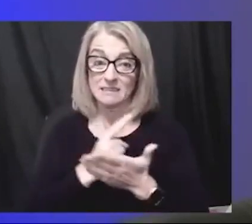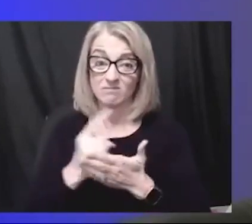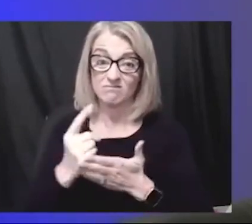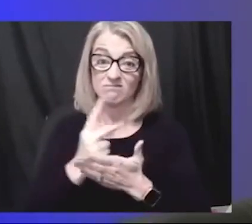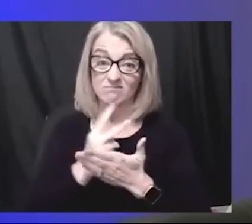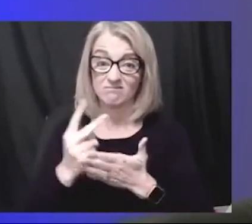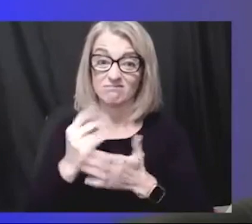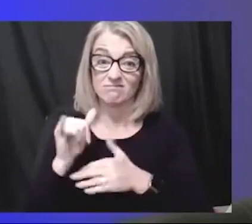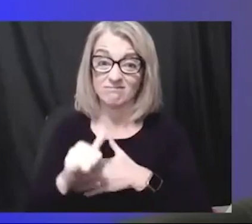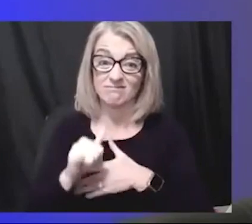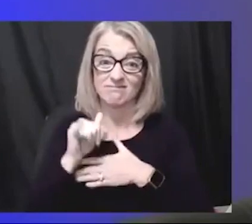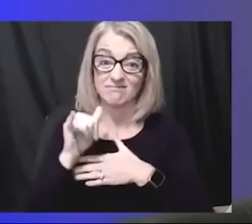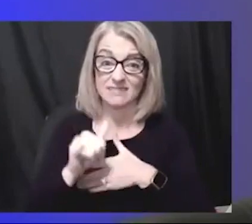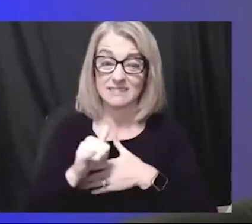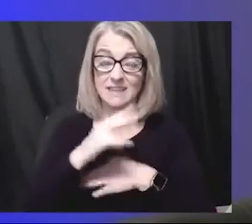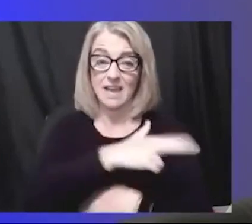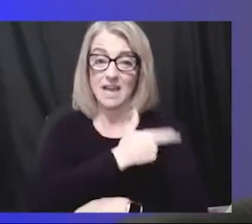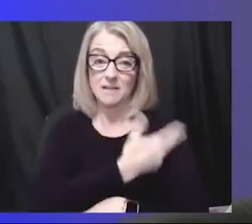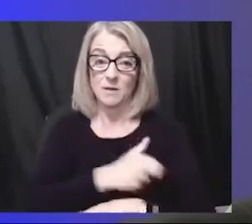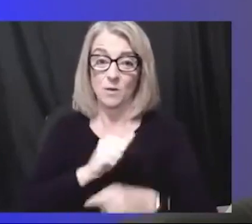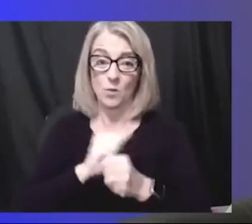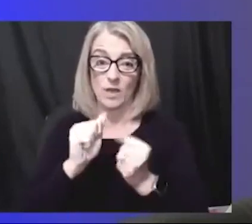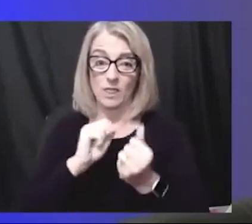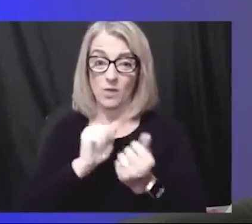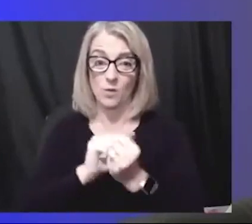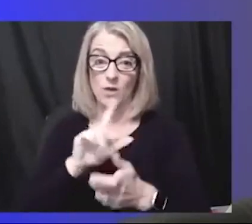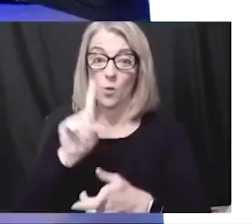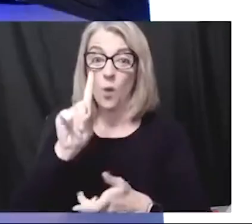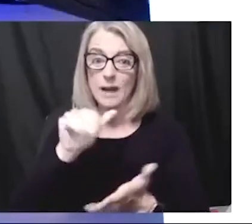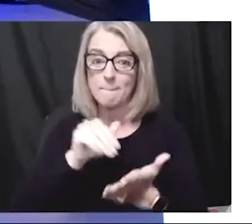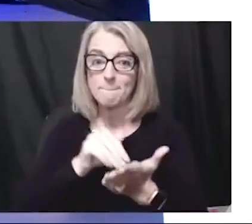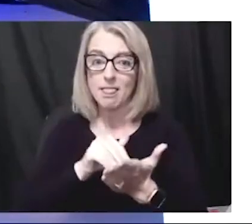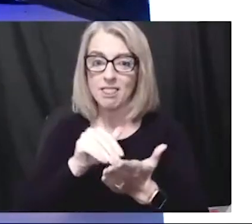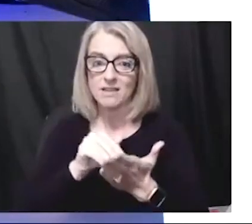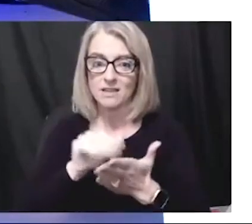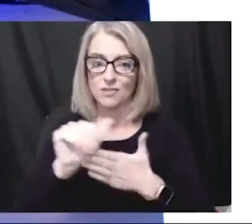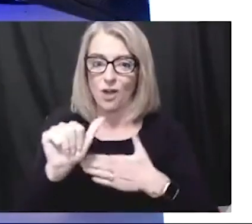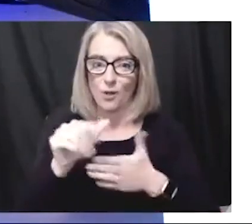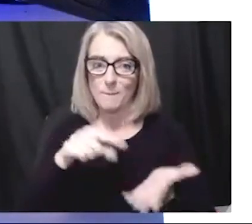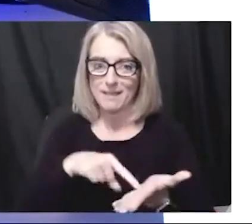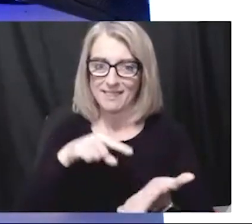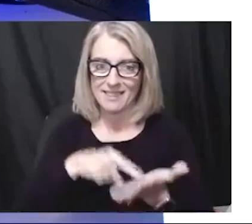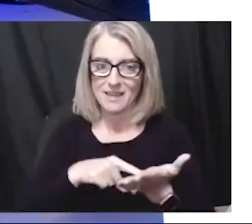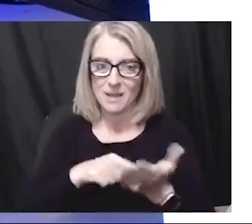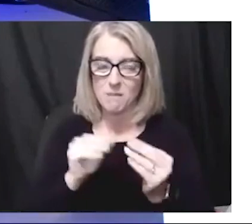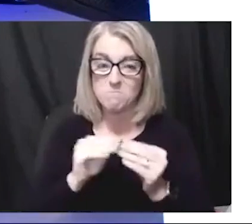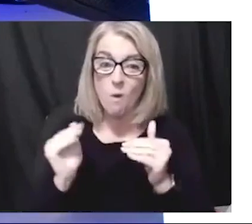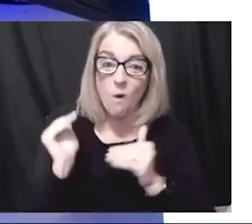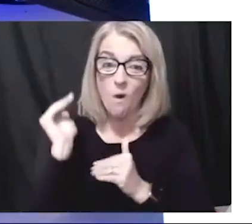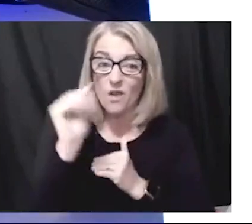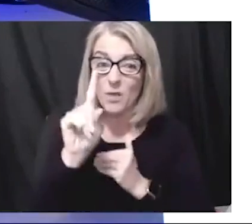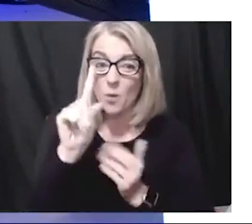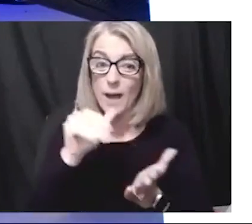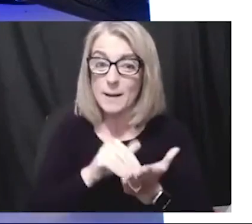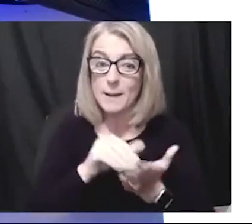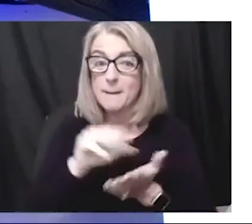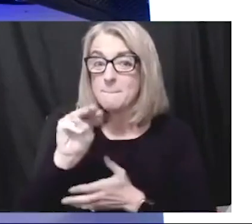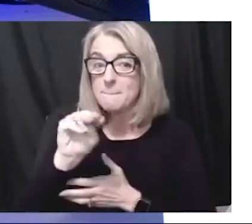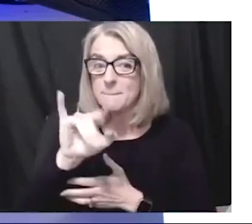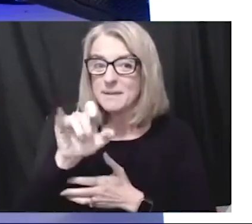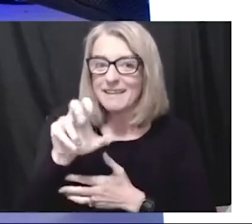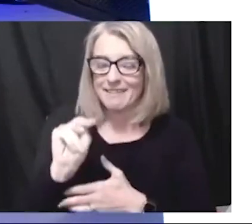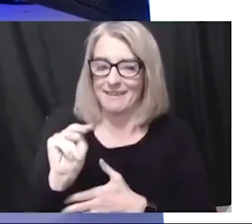to have, well in excess of $1 million bill. So let's say that, guys, well in excess of $1 million bill. We've had